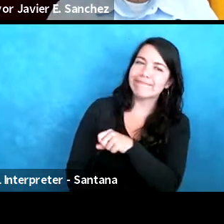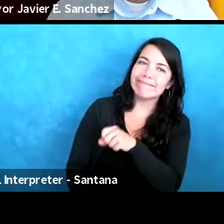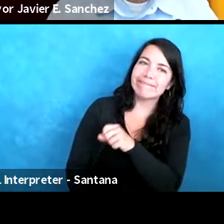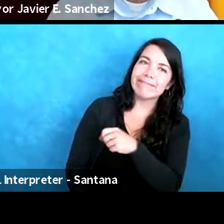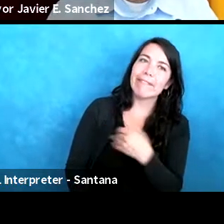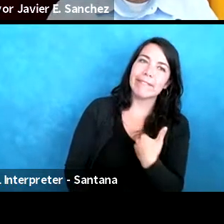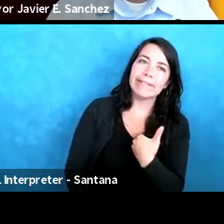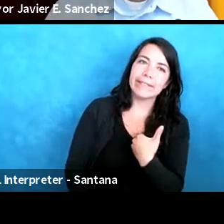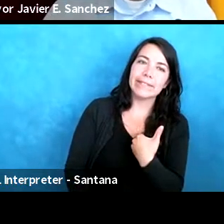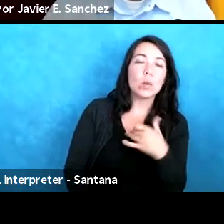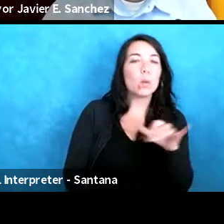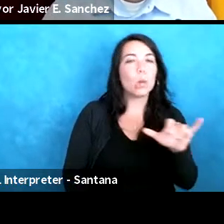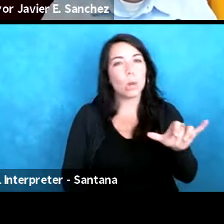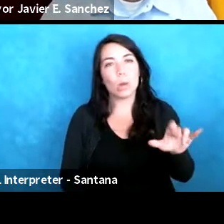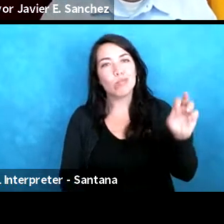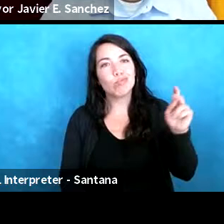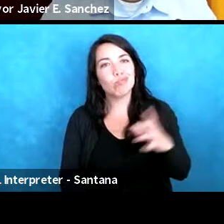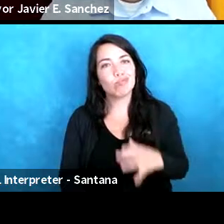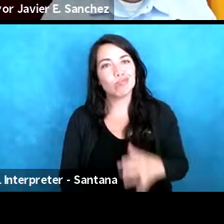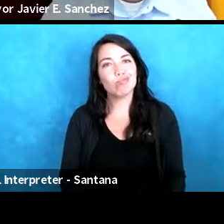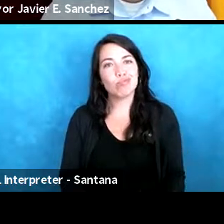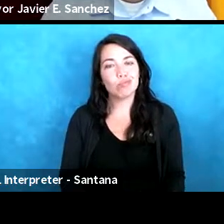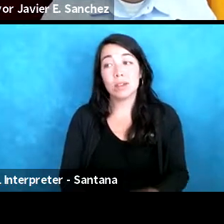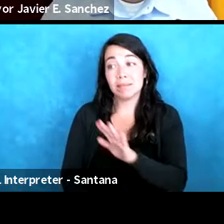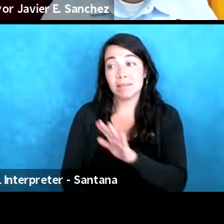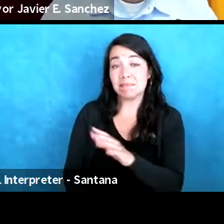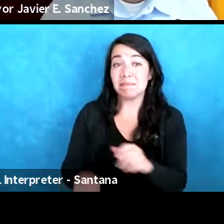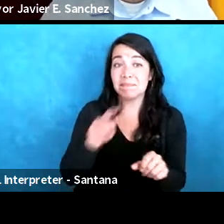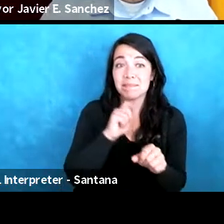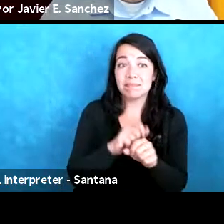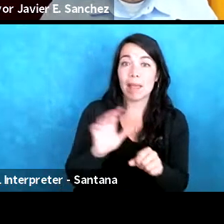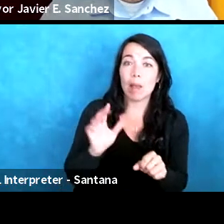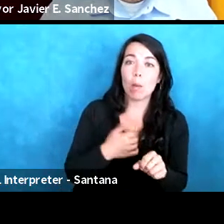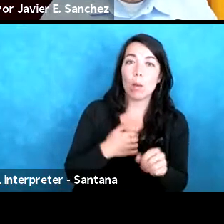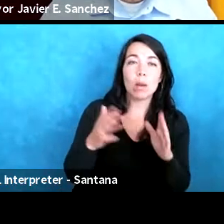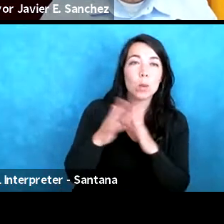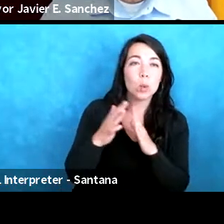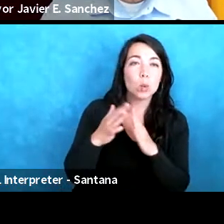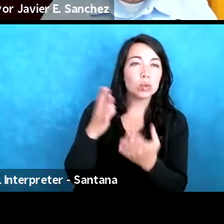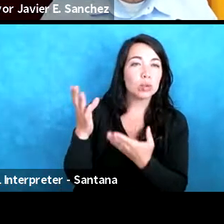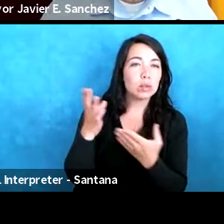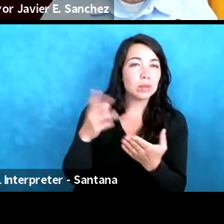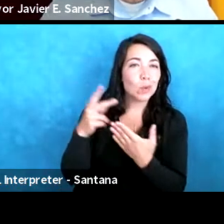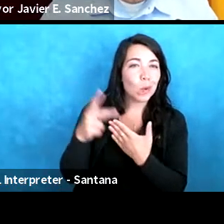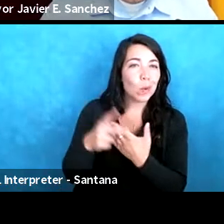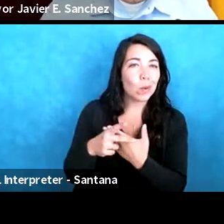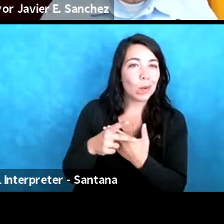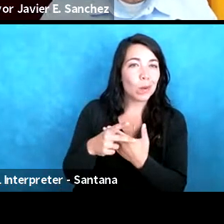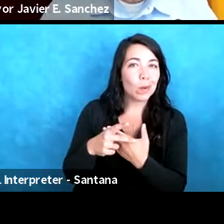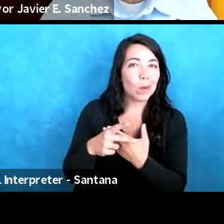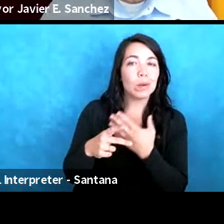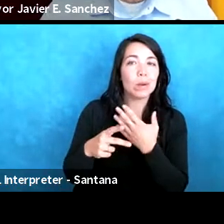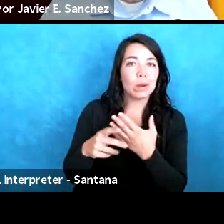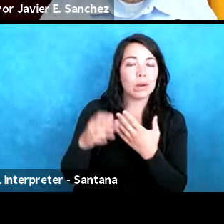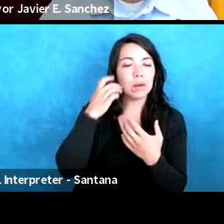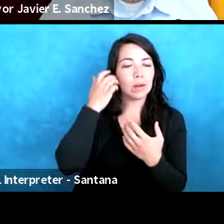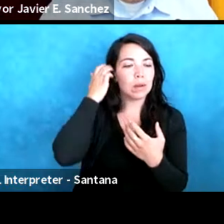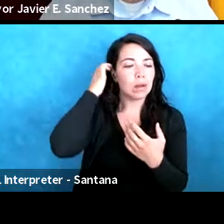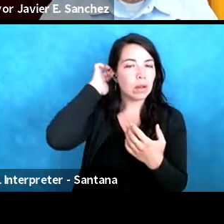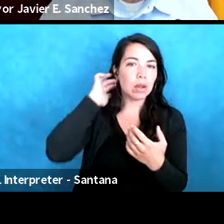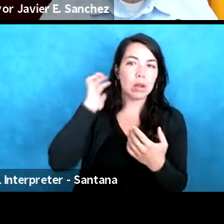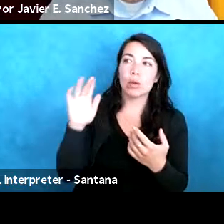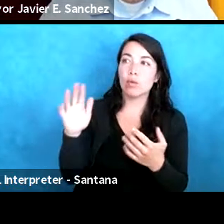great. In fact, our program, our community service program, not only registers, but